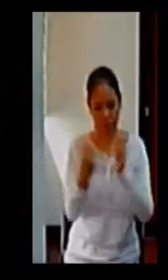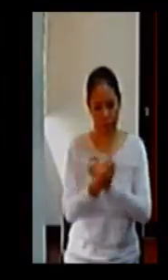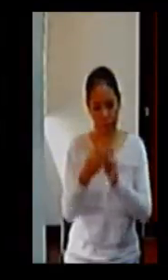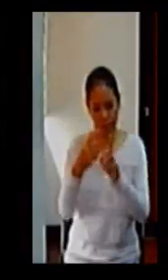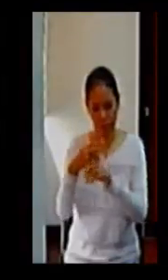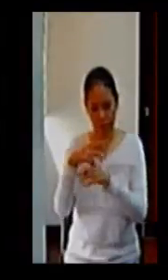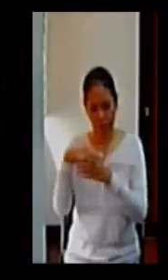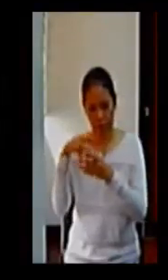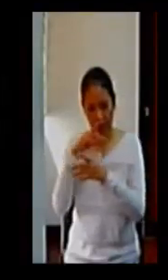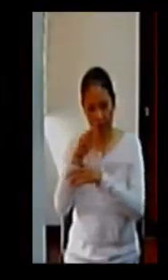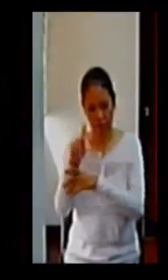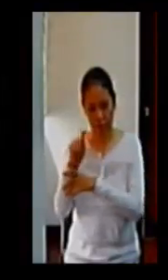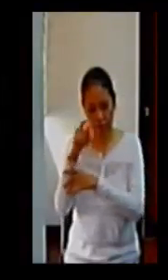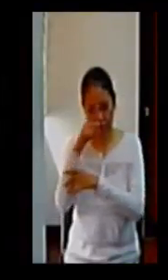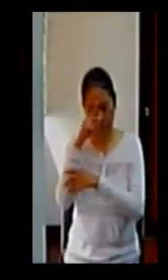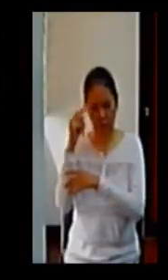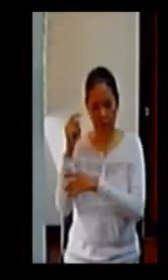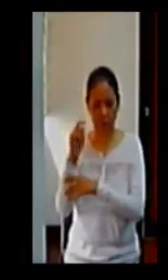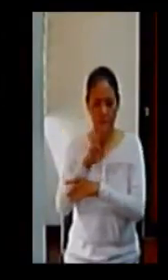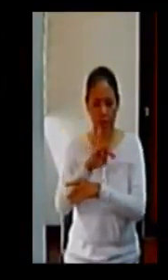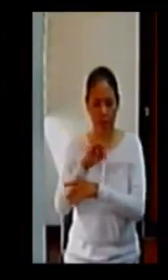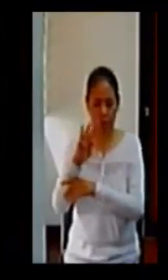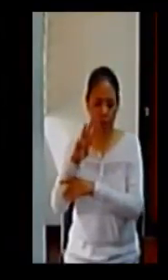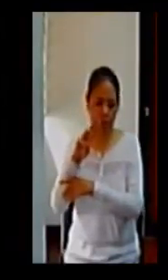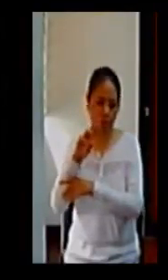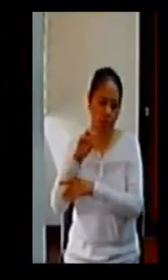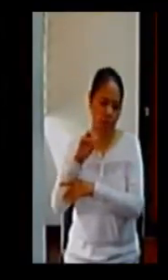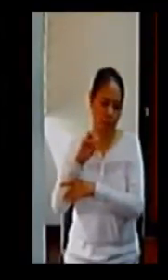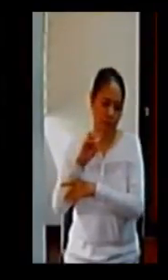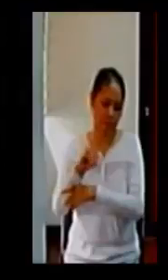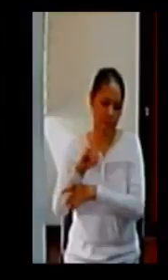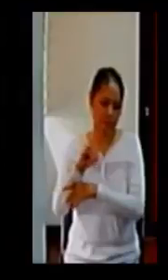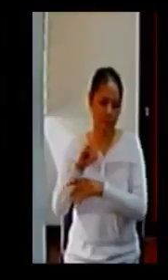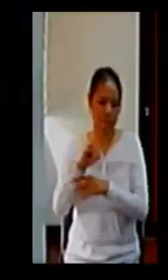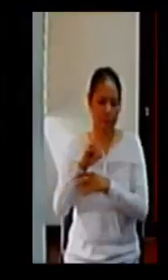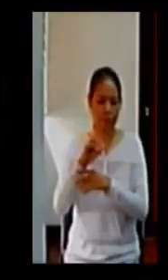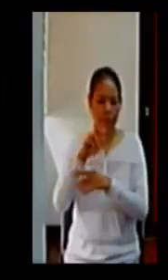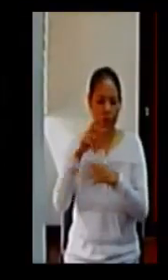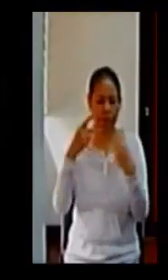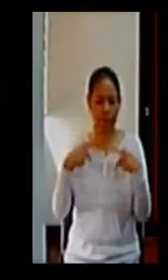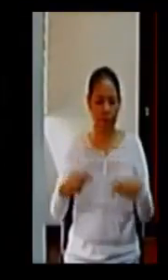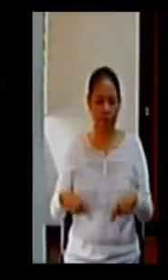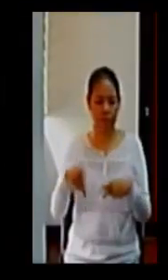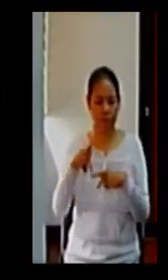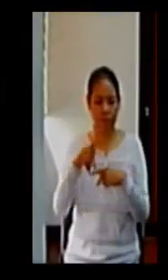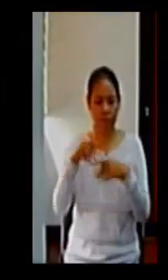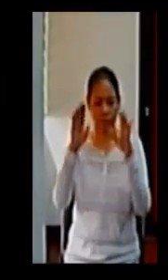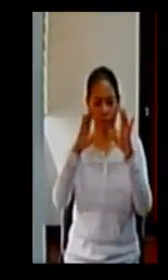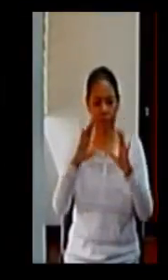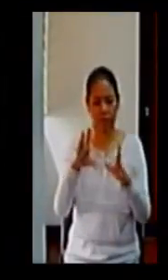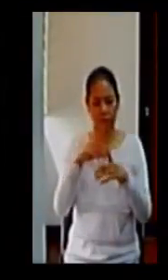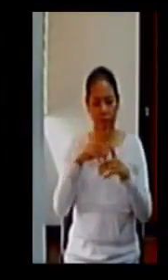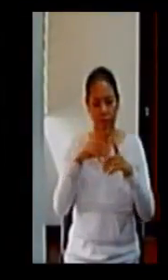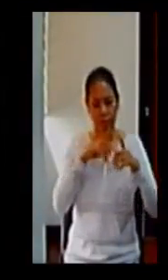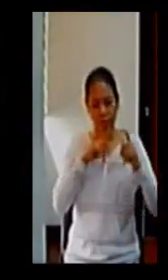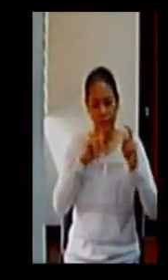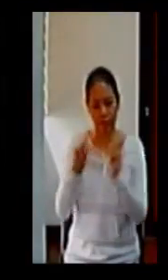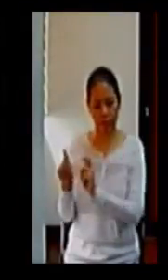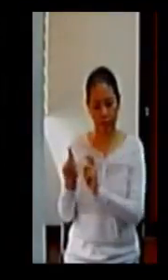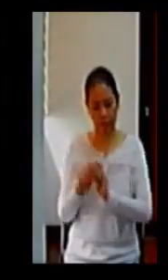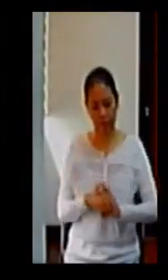is the biogeophysical climatic shifts. So, may apat na bagay na sinabi mo